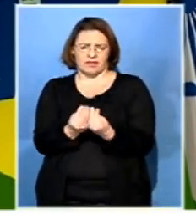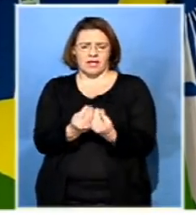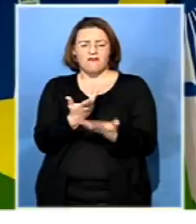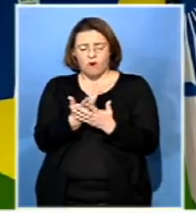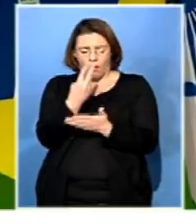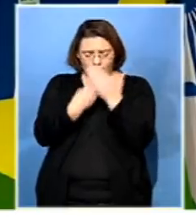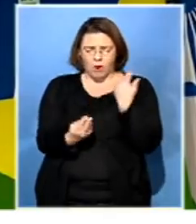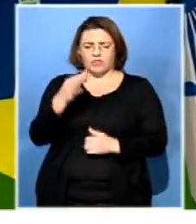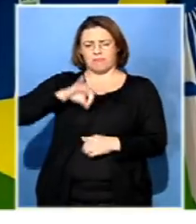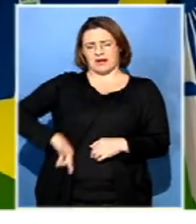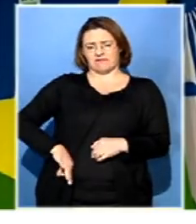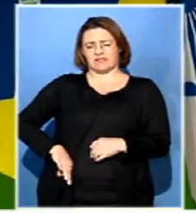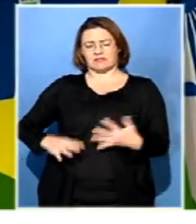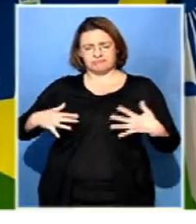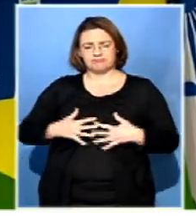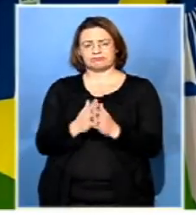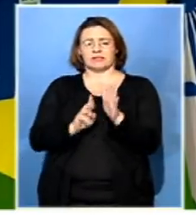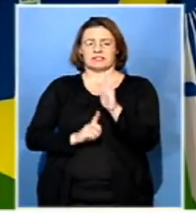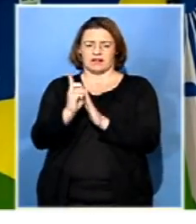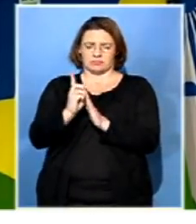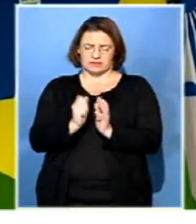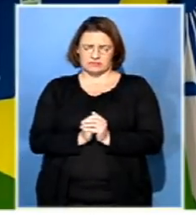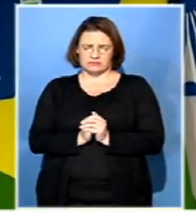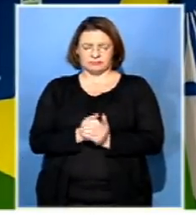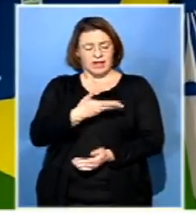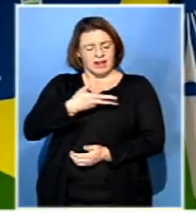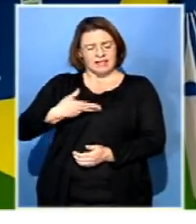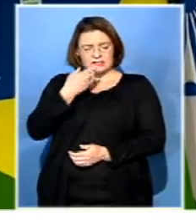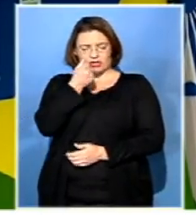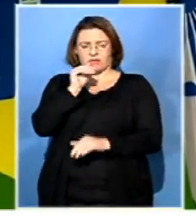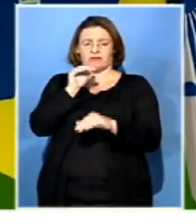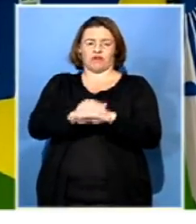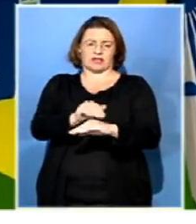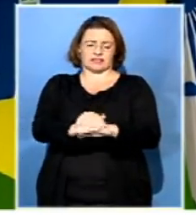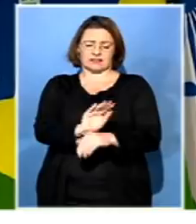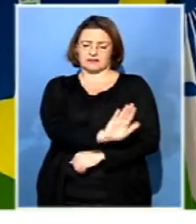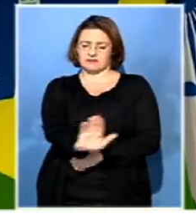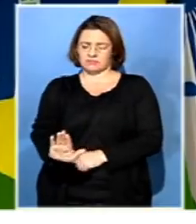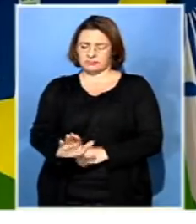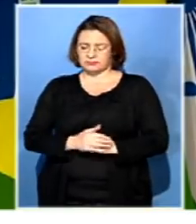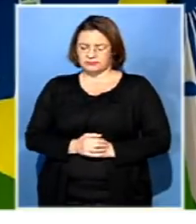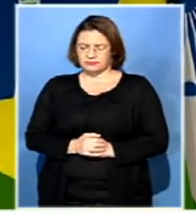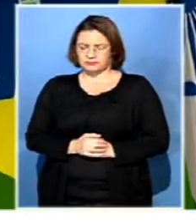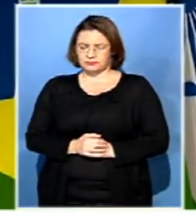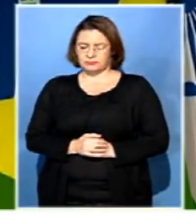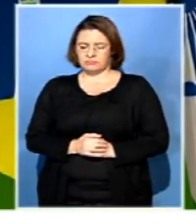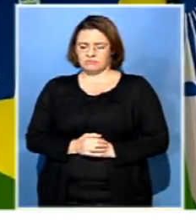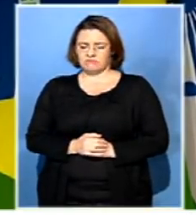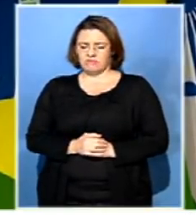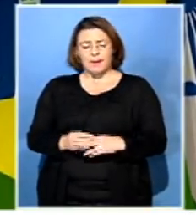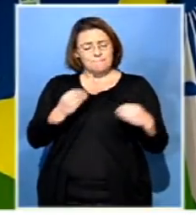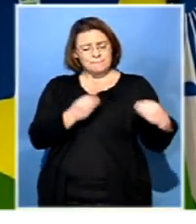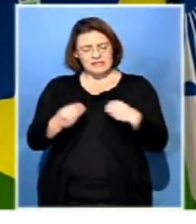benefit and common development. Ladies and gentlemen, friends,